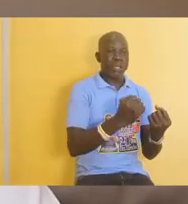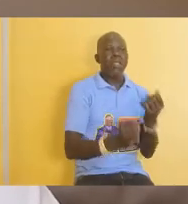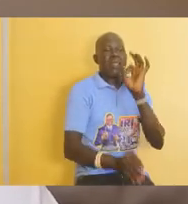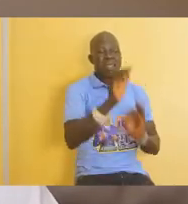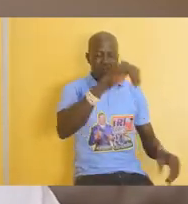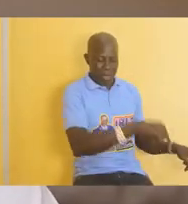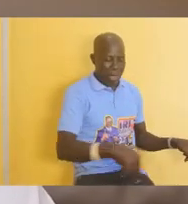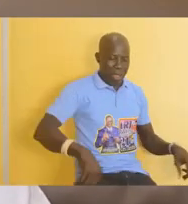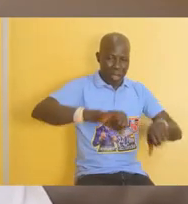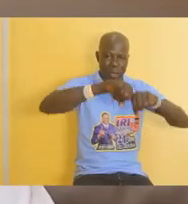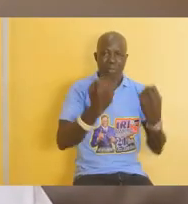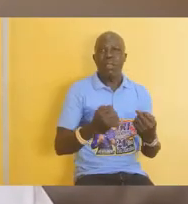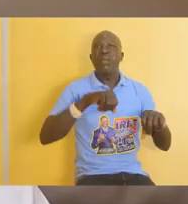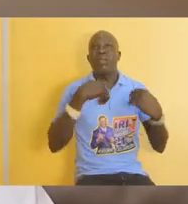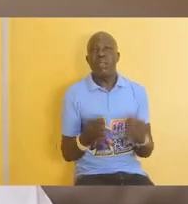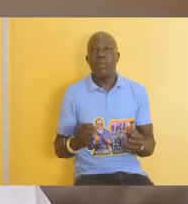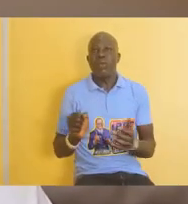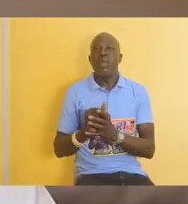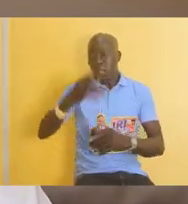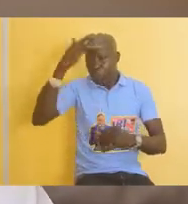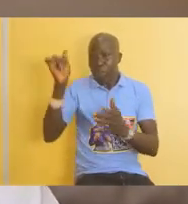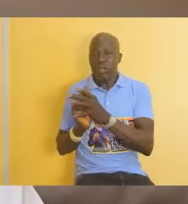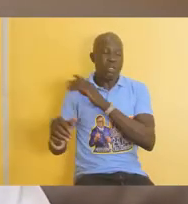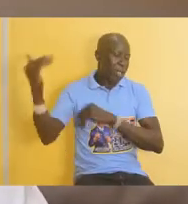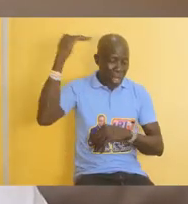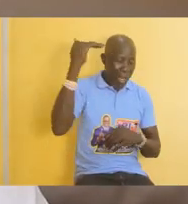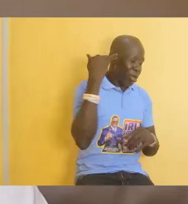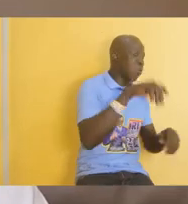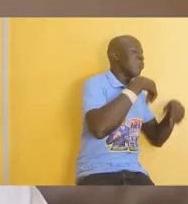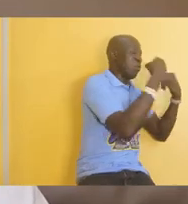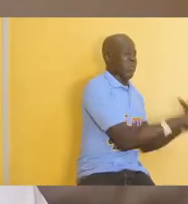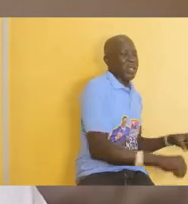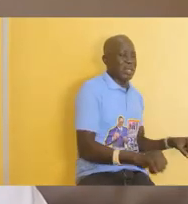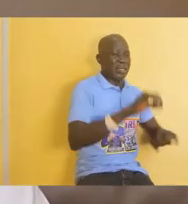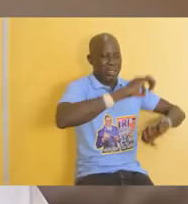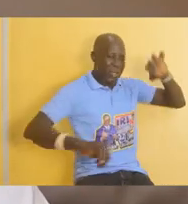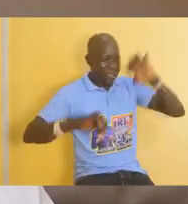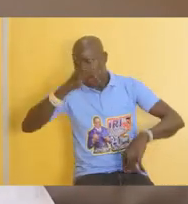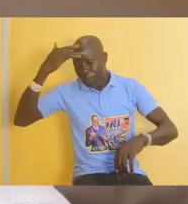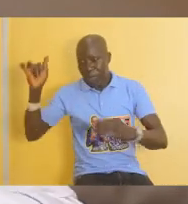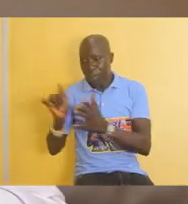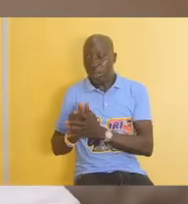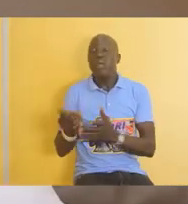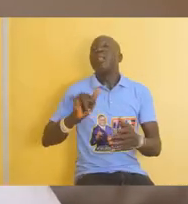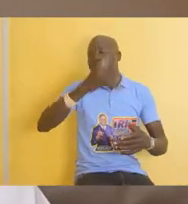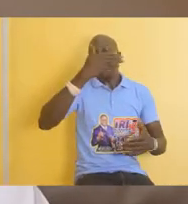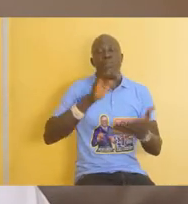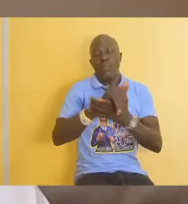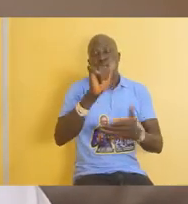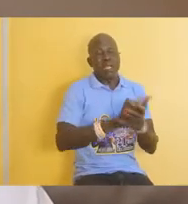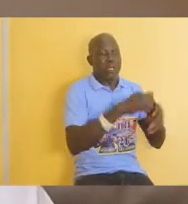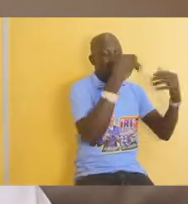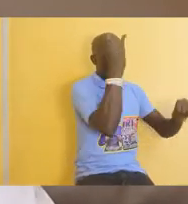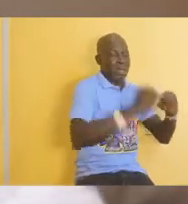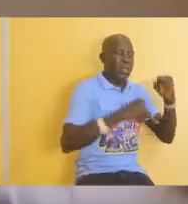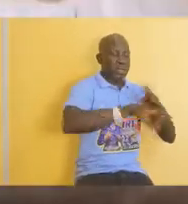his cord. If his feet can be removed. Story by the focal further. If his head can be scattered because. Won gba pe ti e ti tan. They said that's the